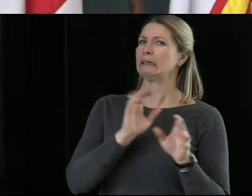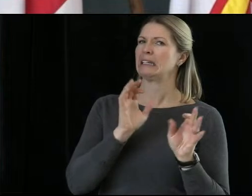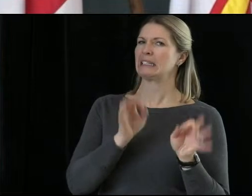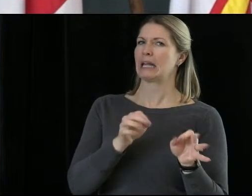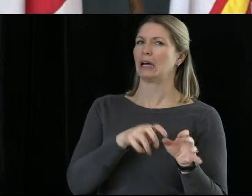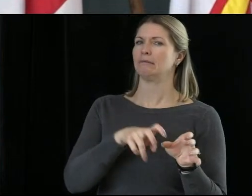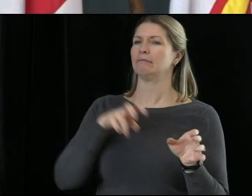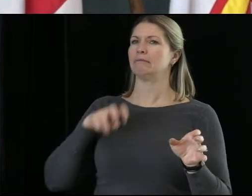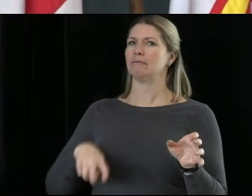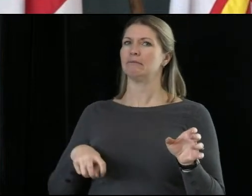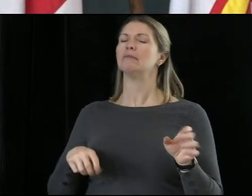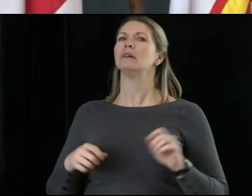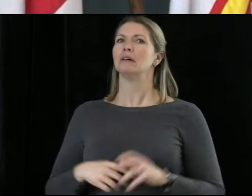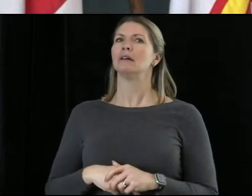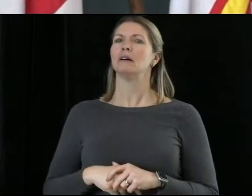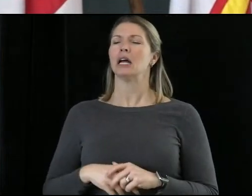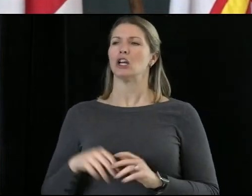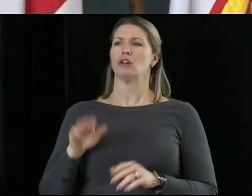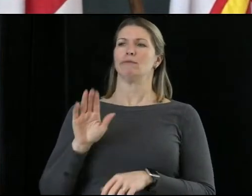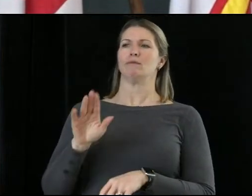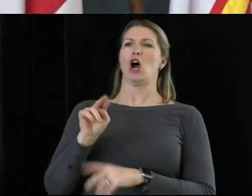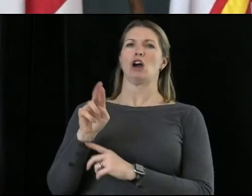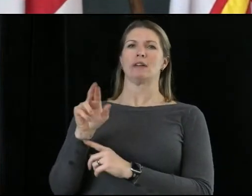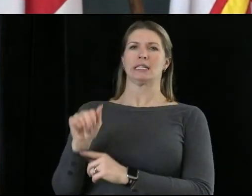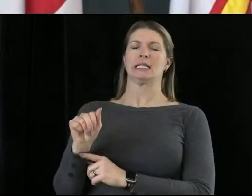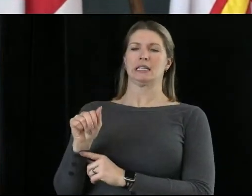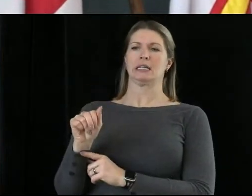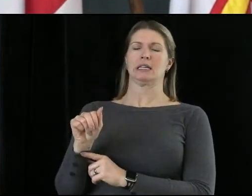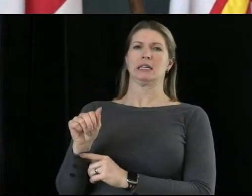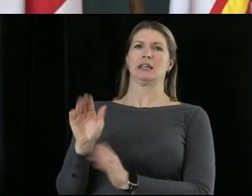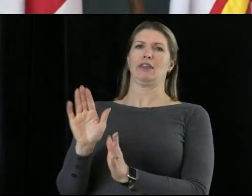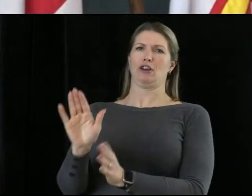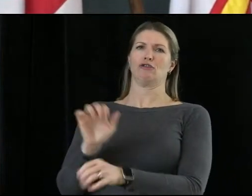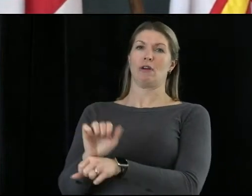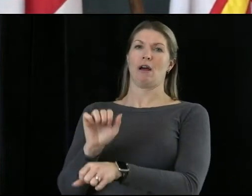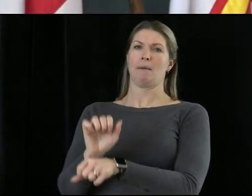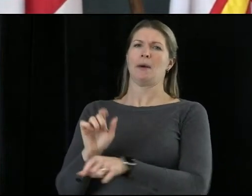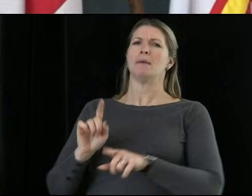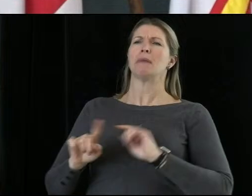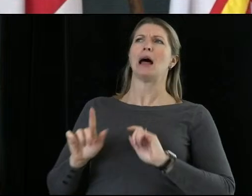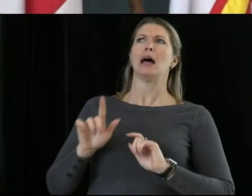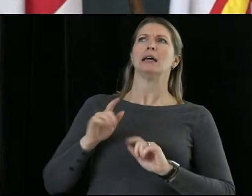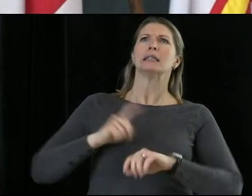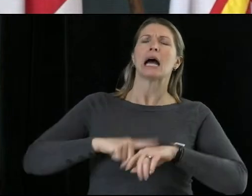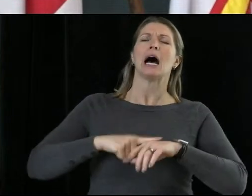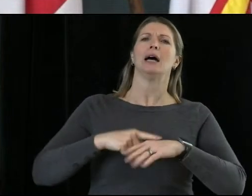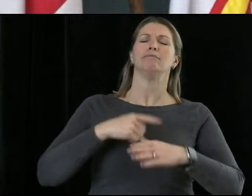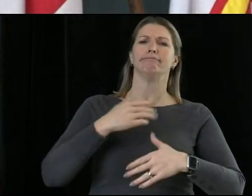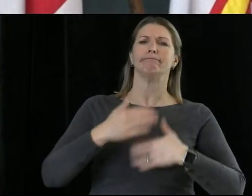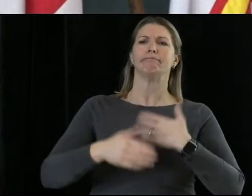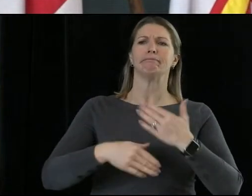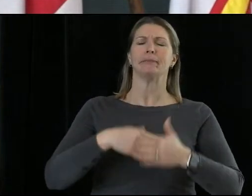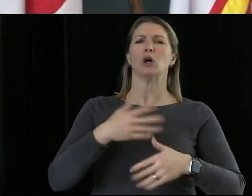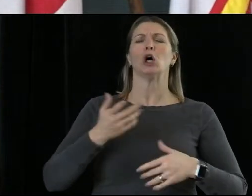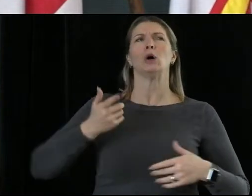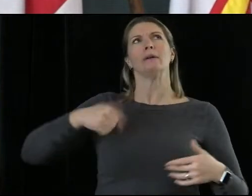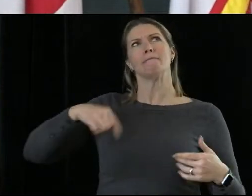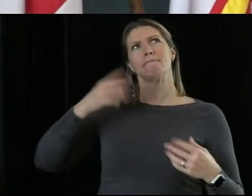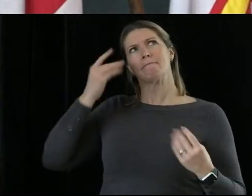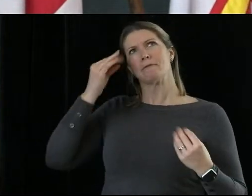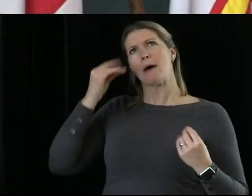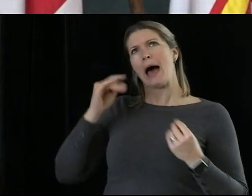passed, we really felt as a family we needed to galvanize support and start looking for her, which we did,